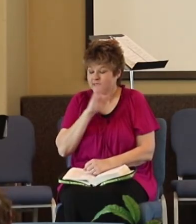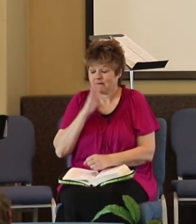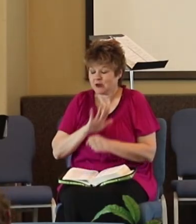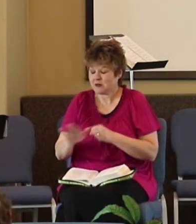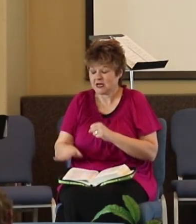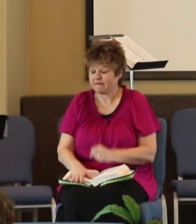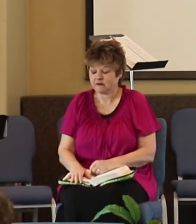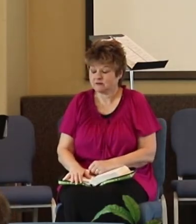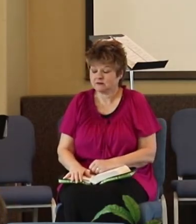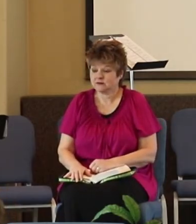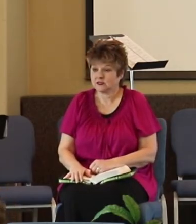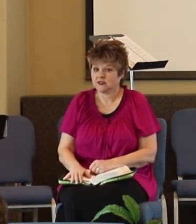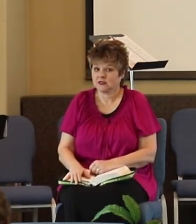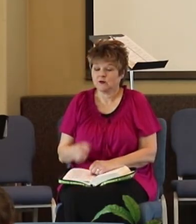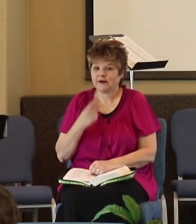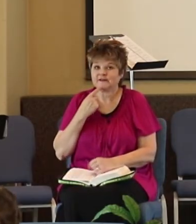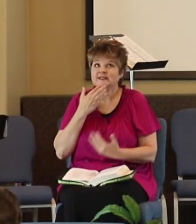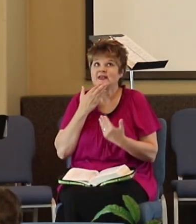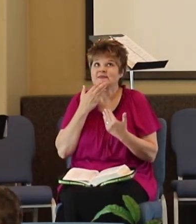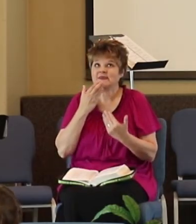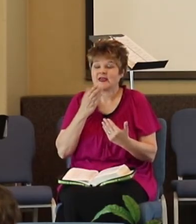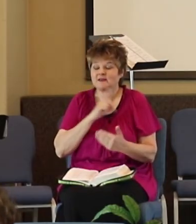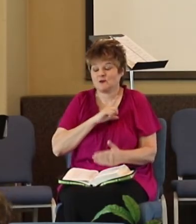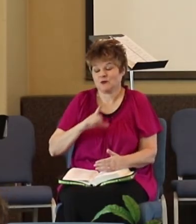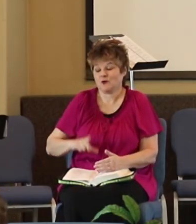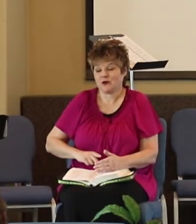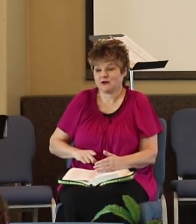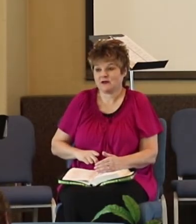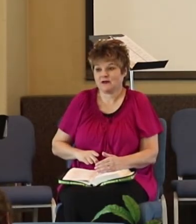Never. And honestly, we have to say, thank you, Lord.